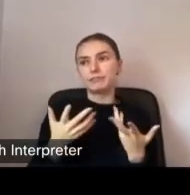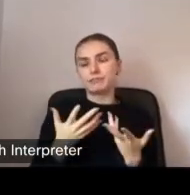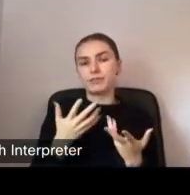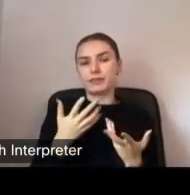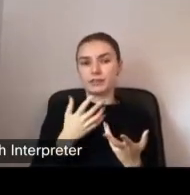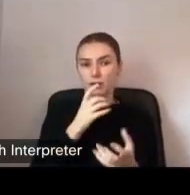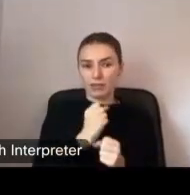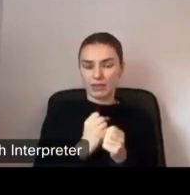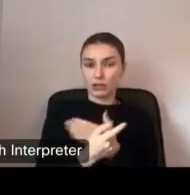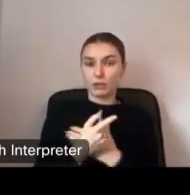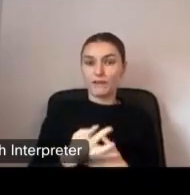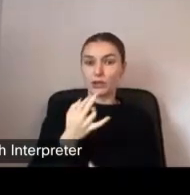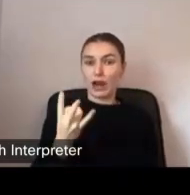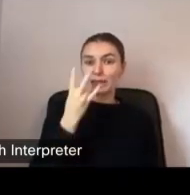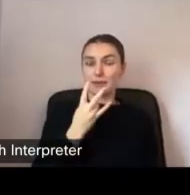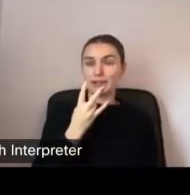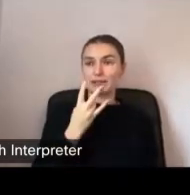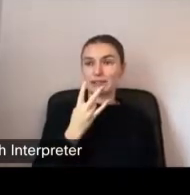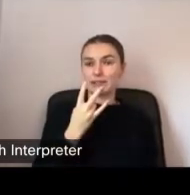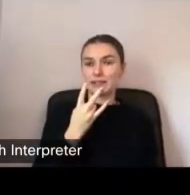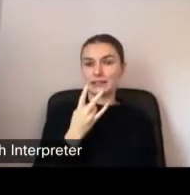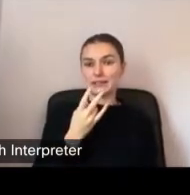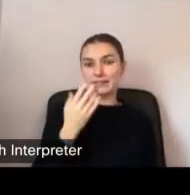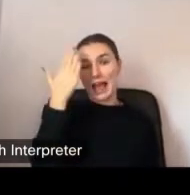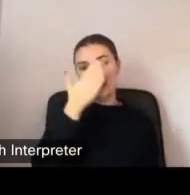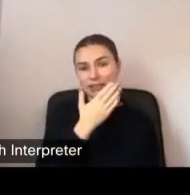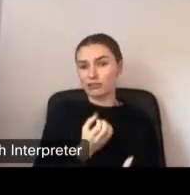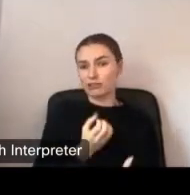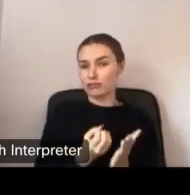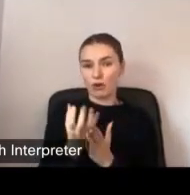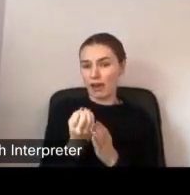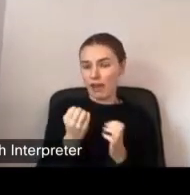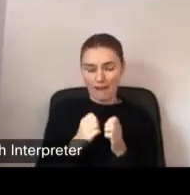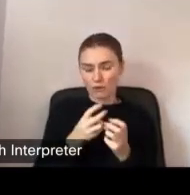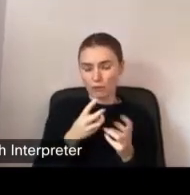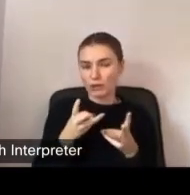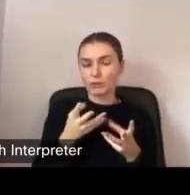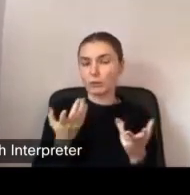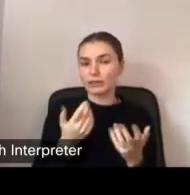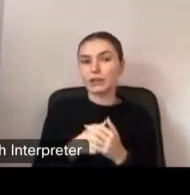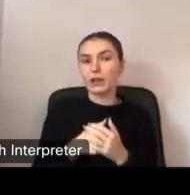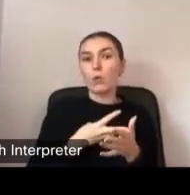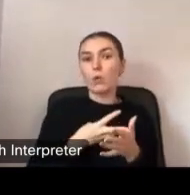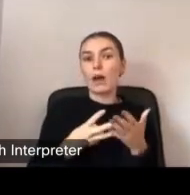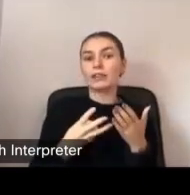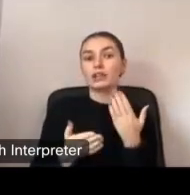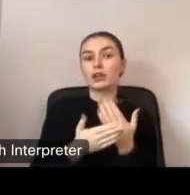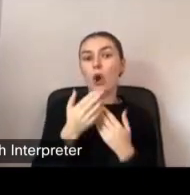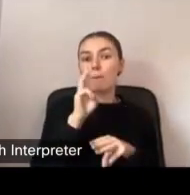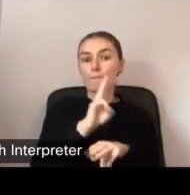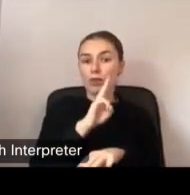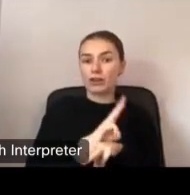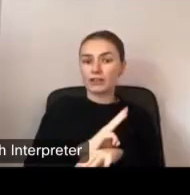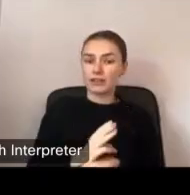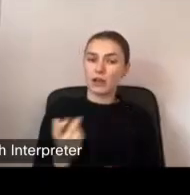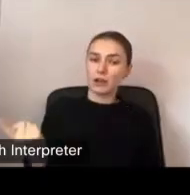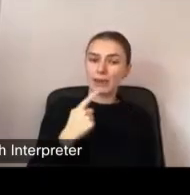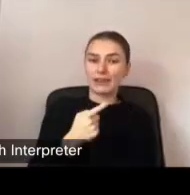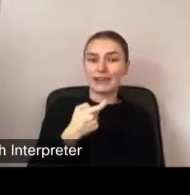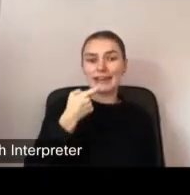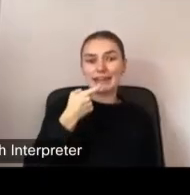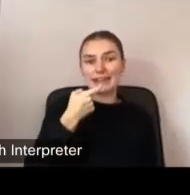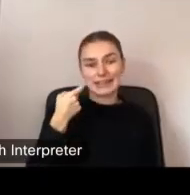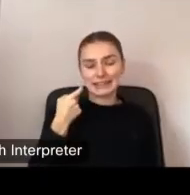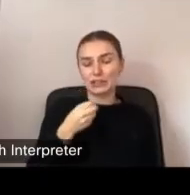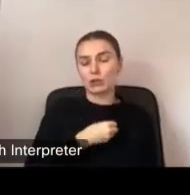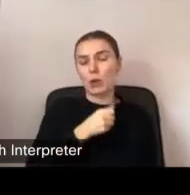of, if you're asking me the saddest thing I've ever worked with, and I still work with, is when young mothers come in who are addicted to alcohol or drugs,